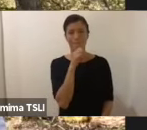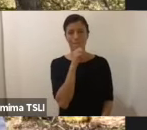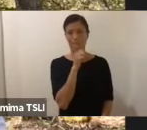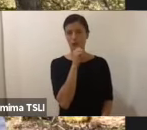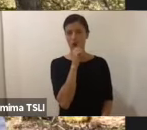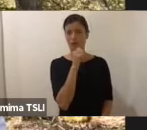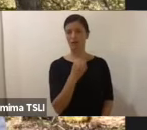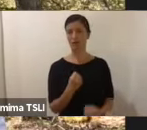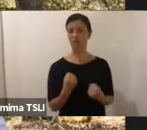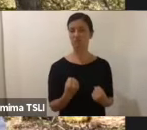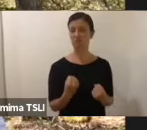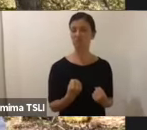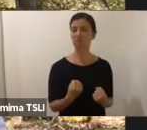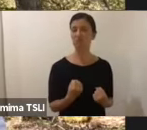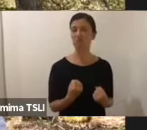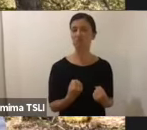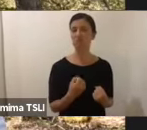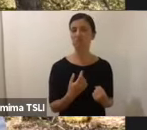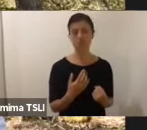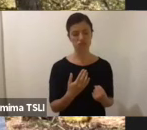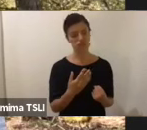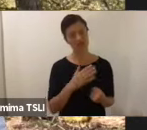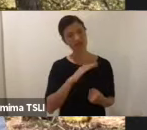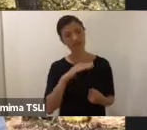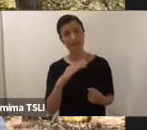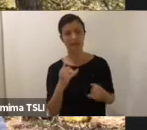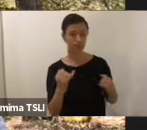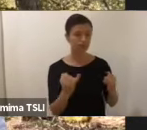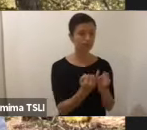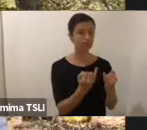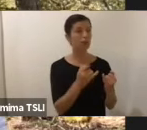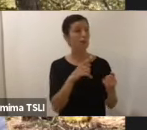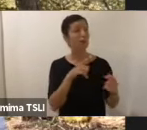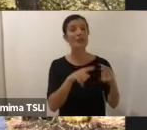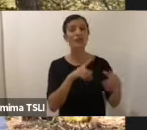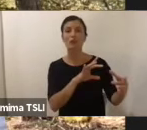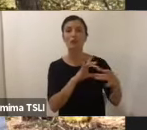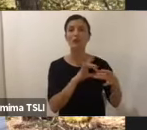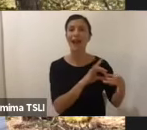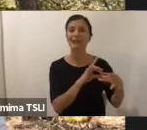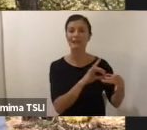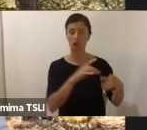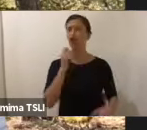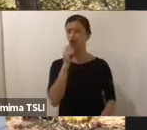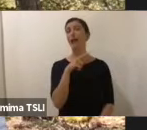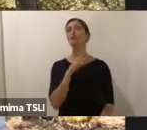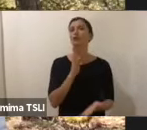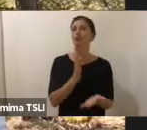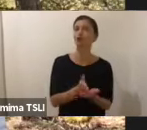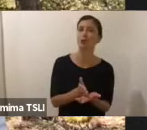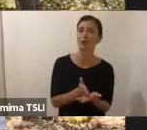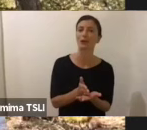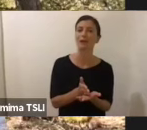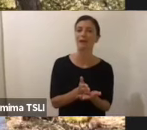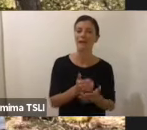actually kids beat each other up to become to connect with each other and i don't you know that's very odd but it's true on on many levels